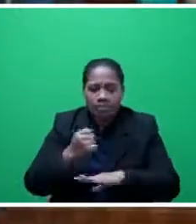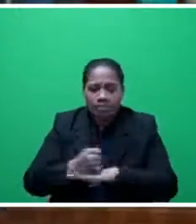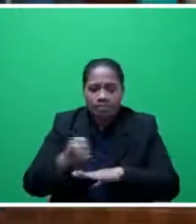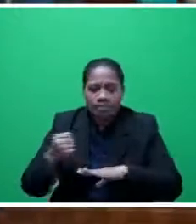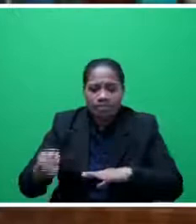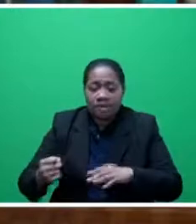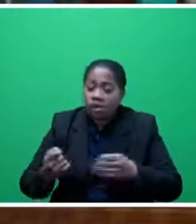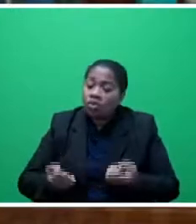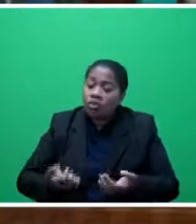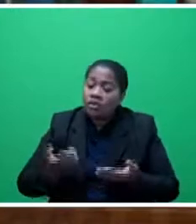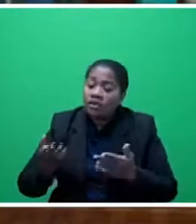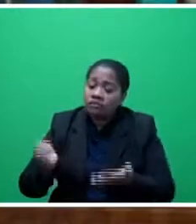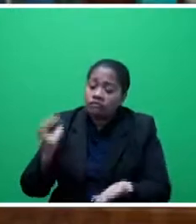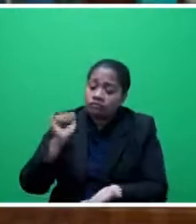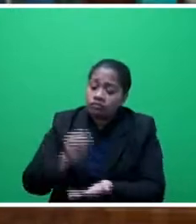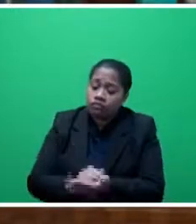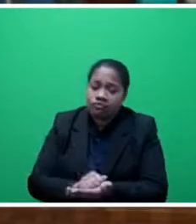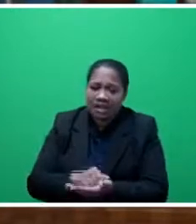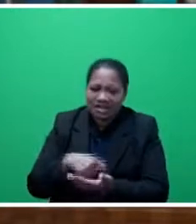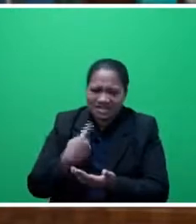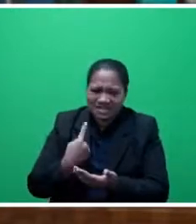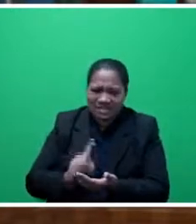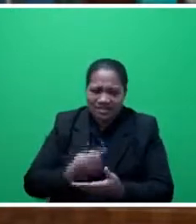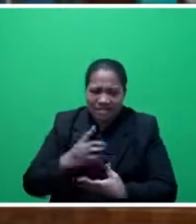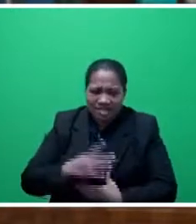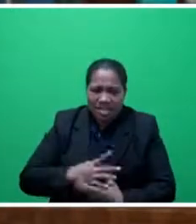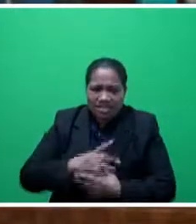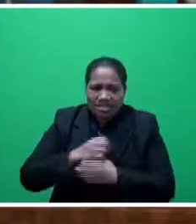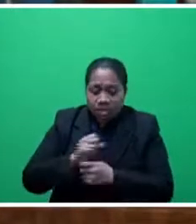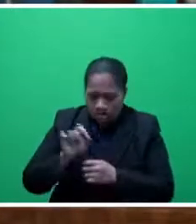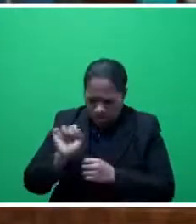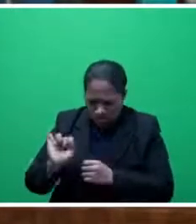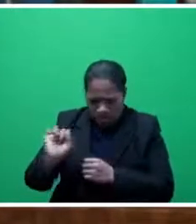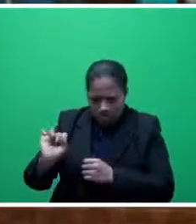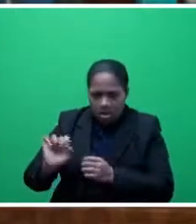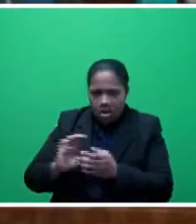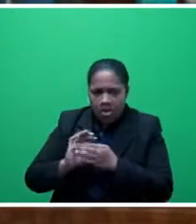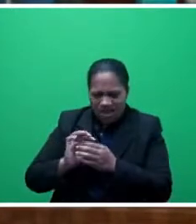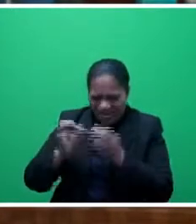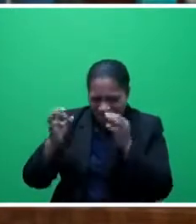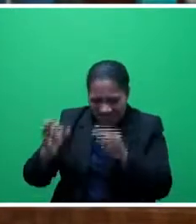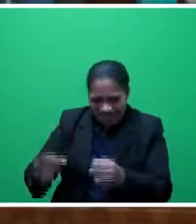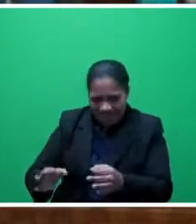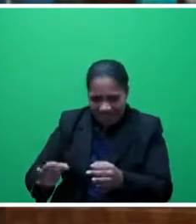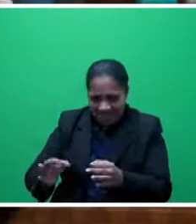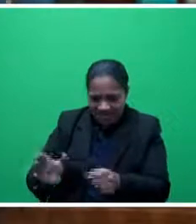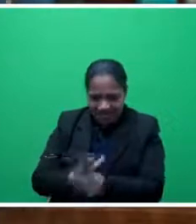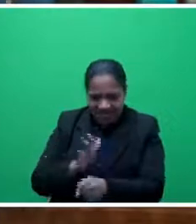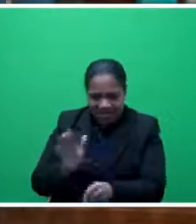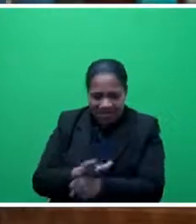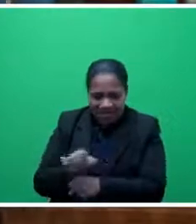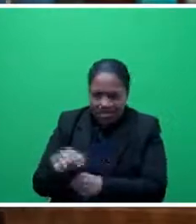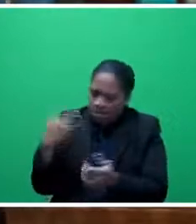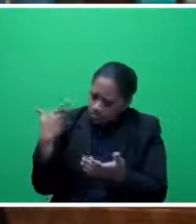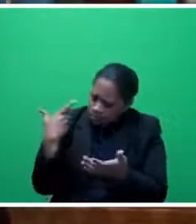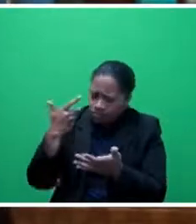right of self-determination in relation to decision-making. For how many years